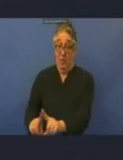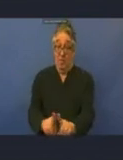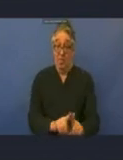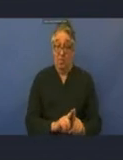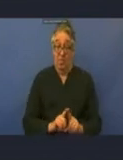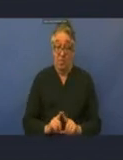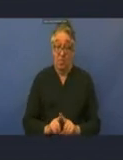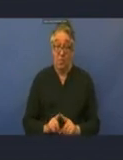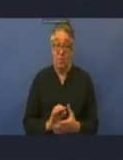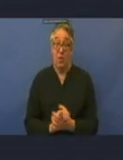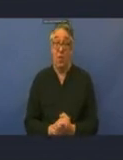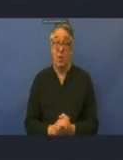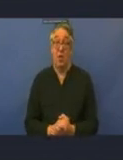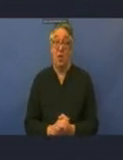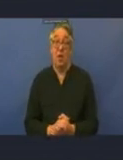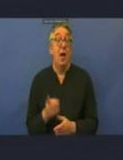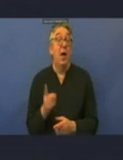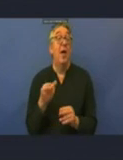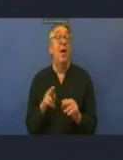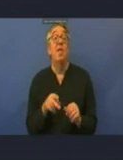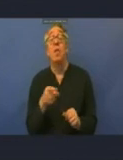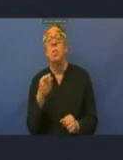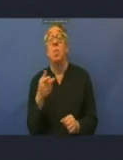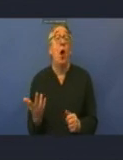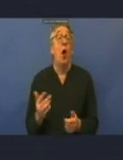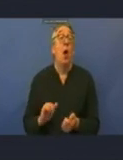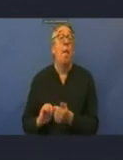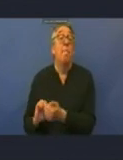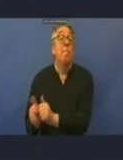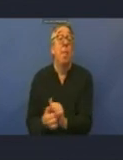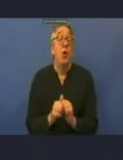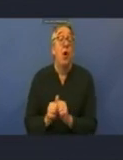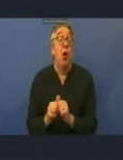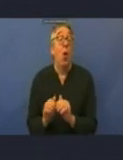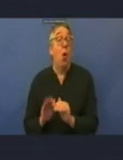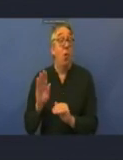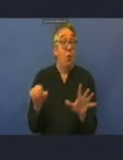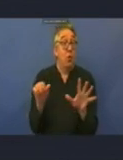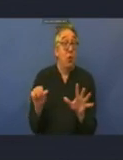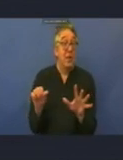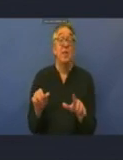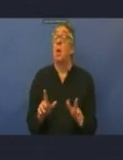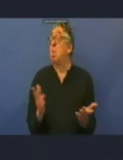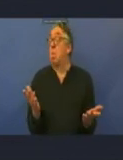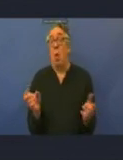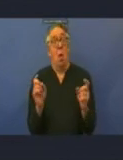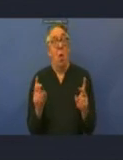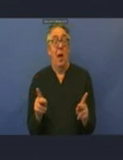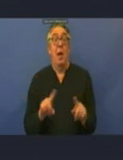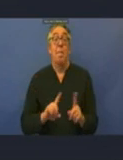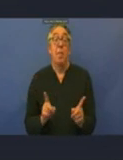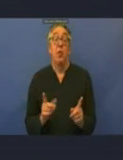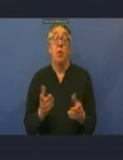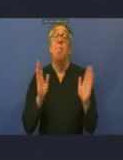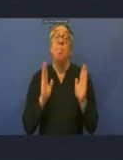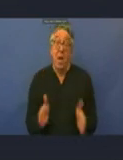If you have more than 6 partner organizations, that can still come from 6 different countries. So you don't have, it doesn't,